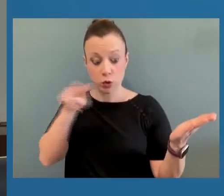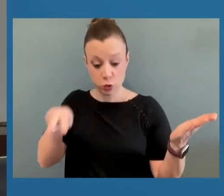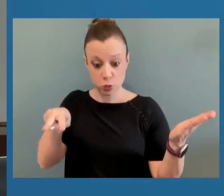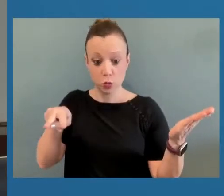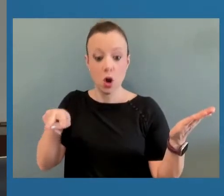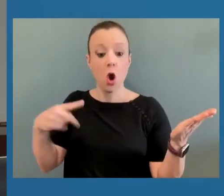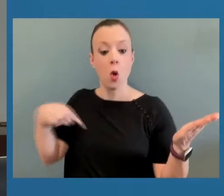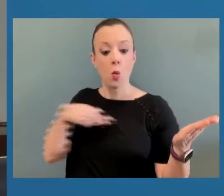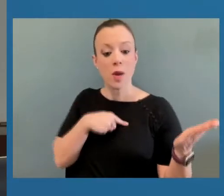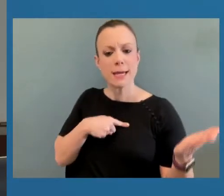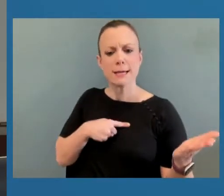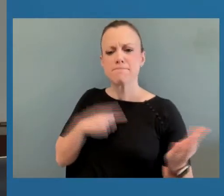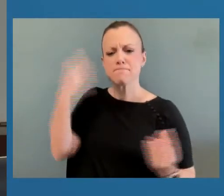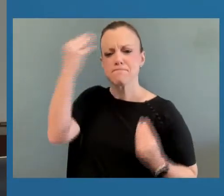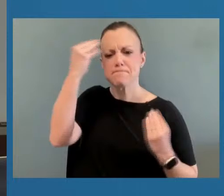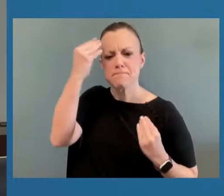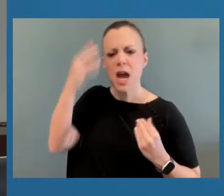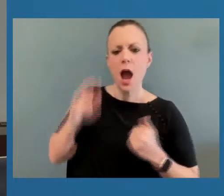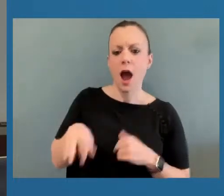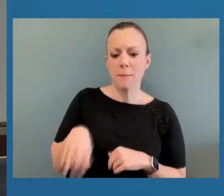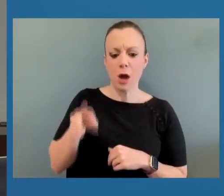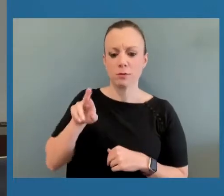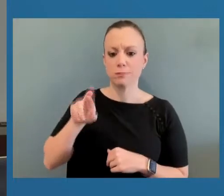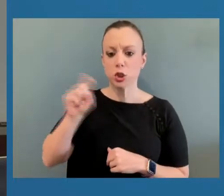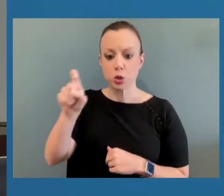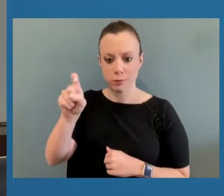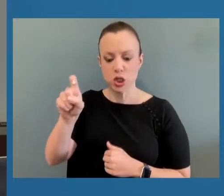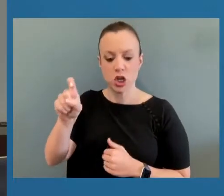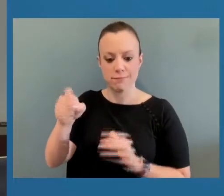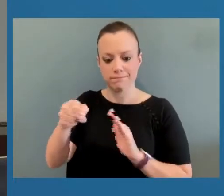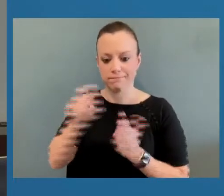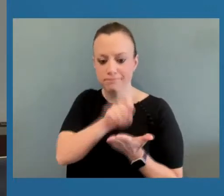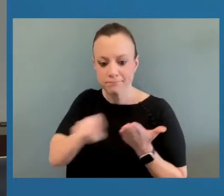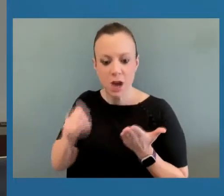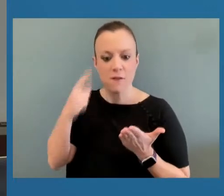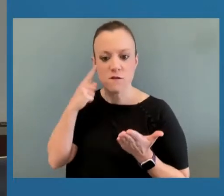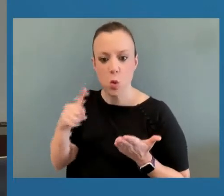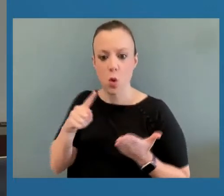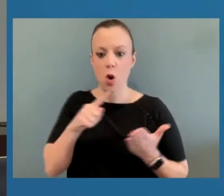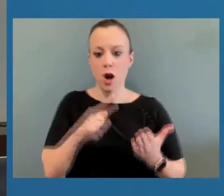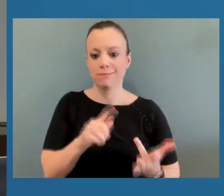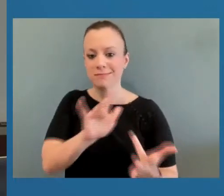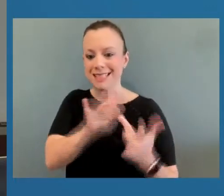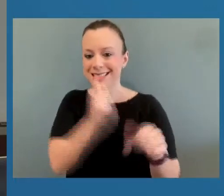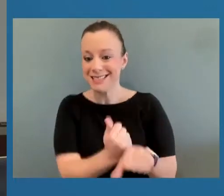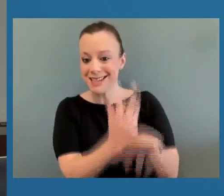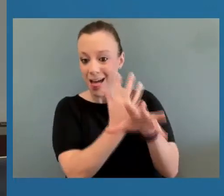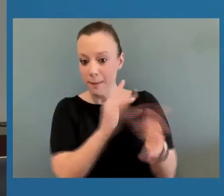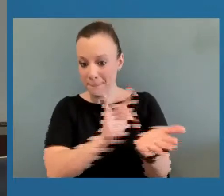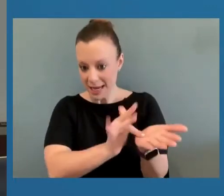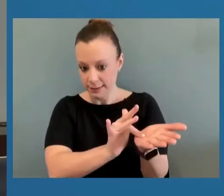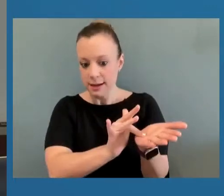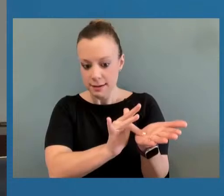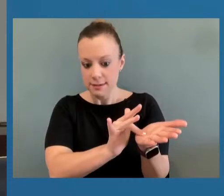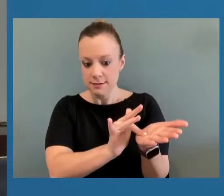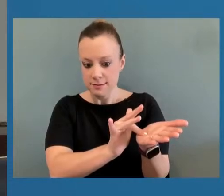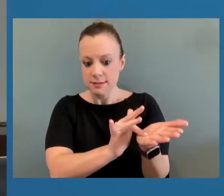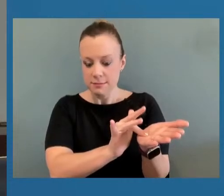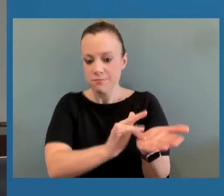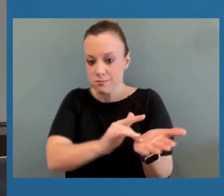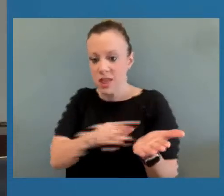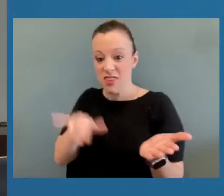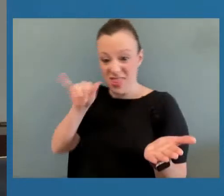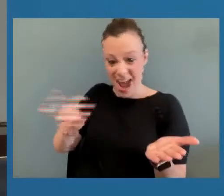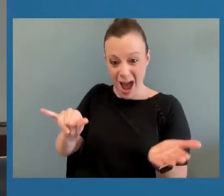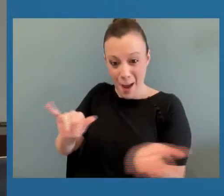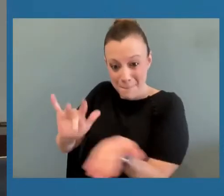telemedicine prescription for this legally abortion-inducing drug, which has been on the market, approved by the FDA for over 20 years. It is